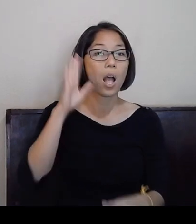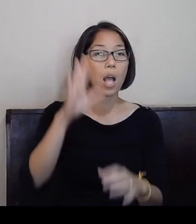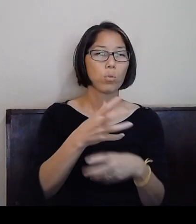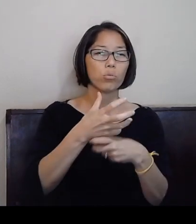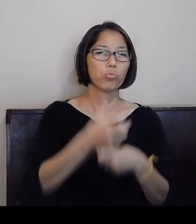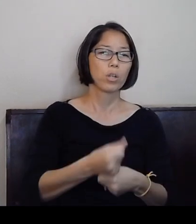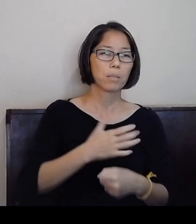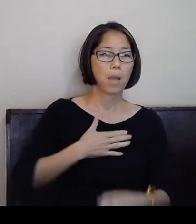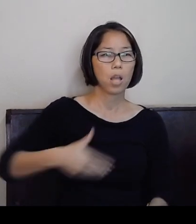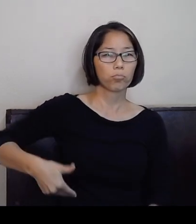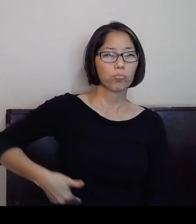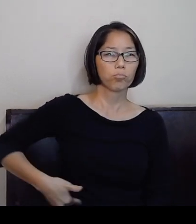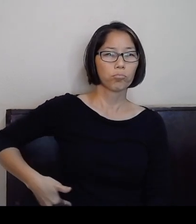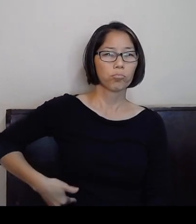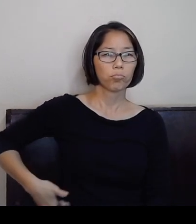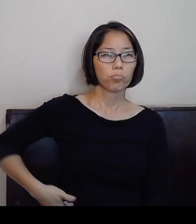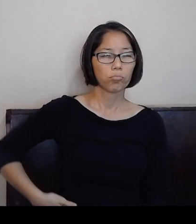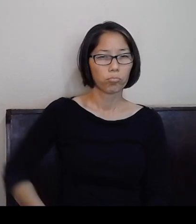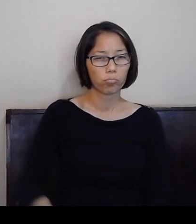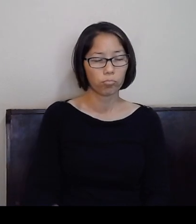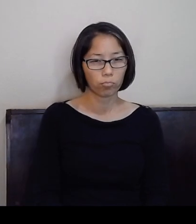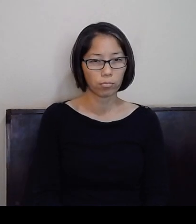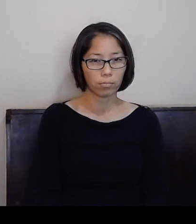I will trust my intuition.